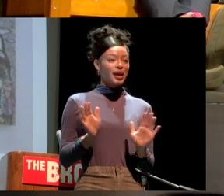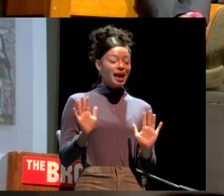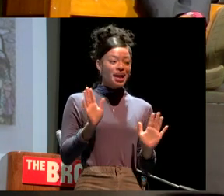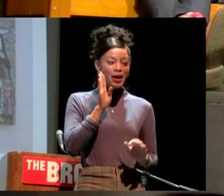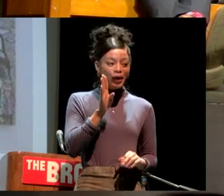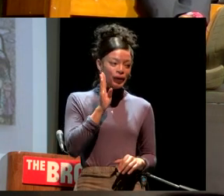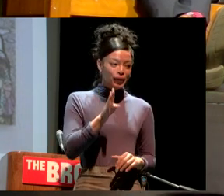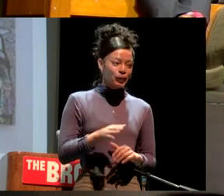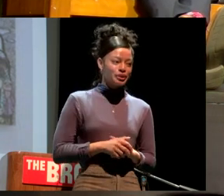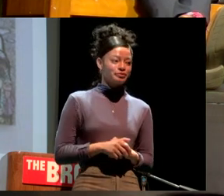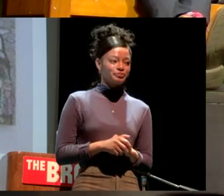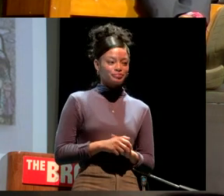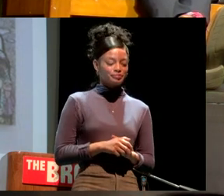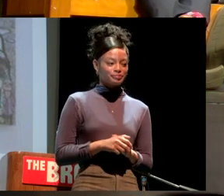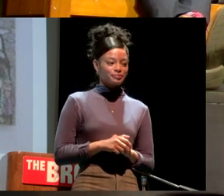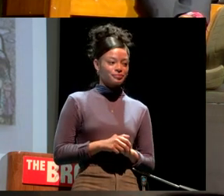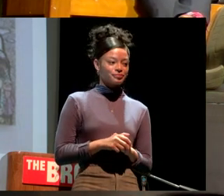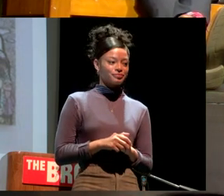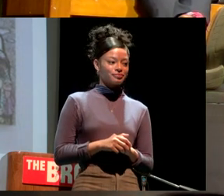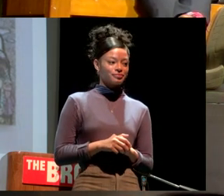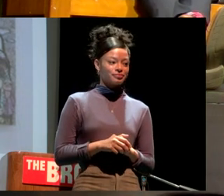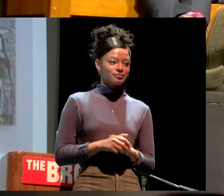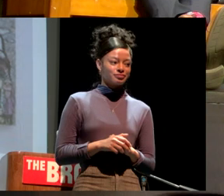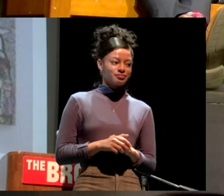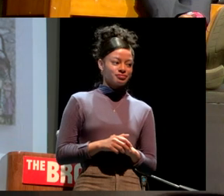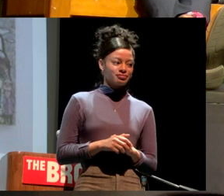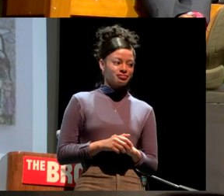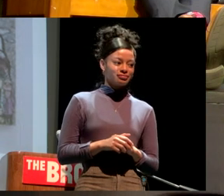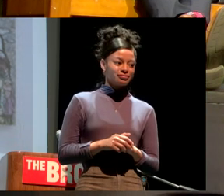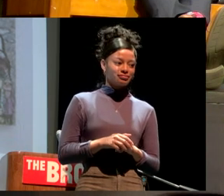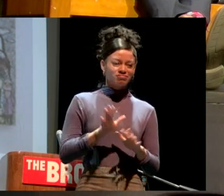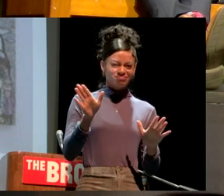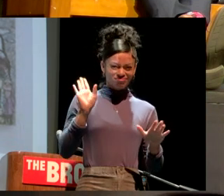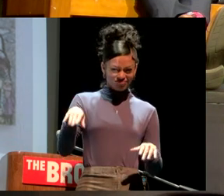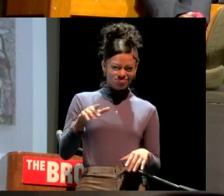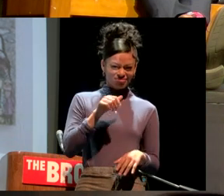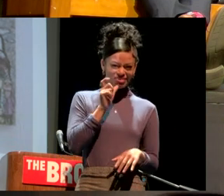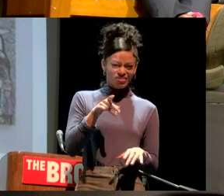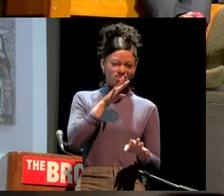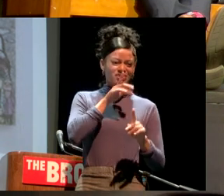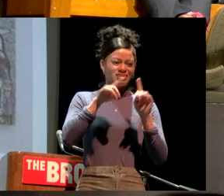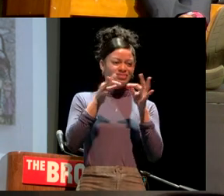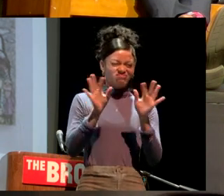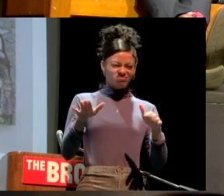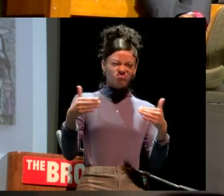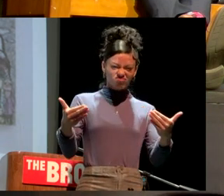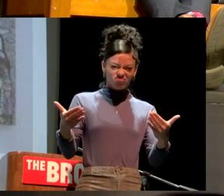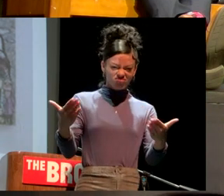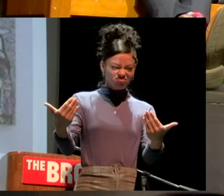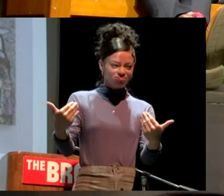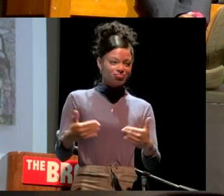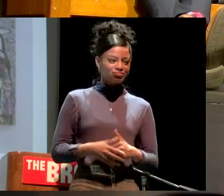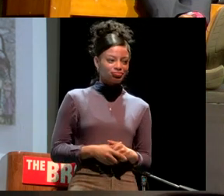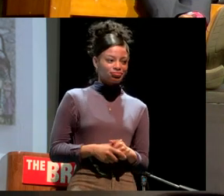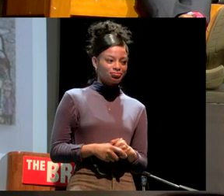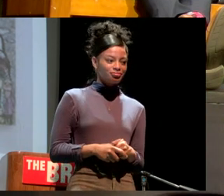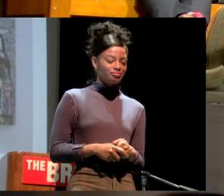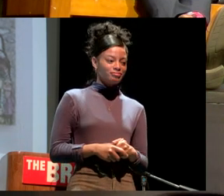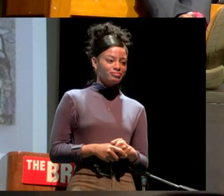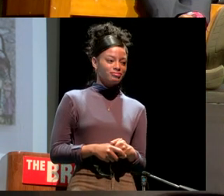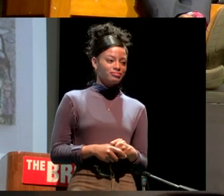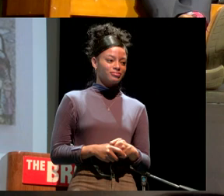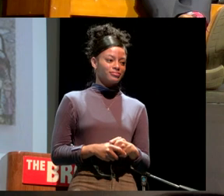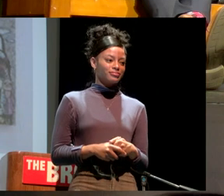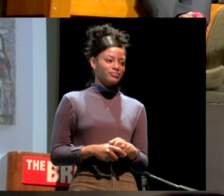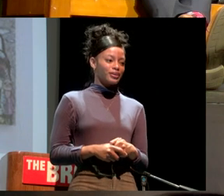don't necessarily to question here. I wanted to ask one question. Since you mentioned your son